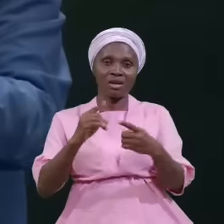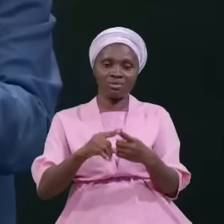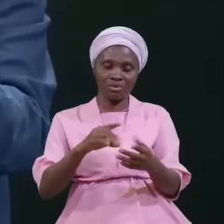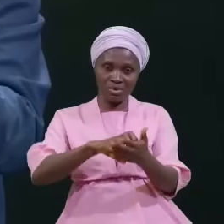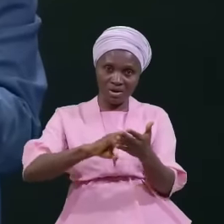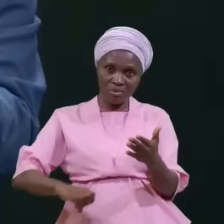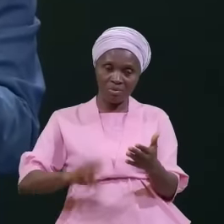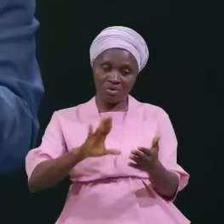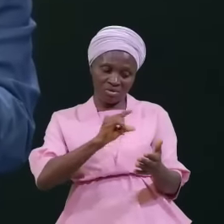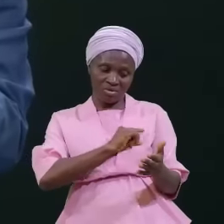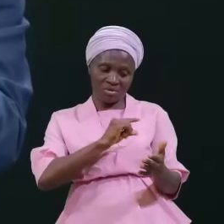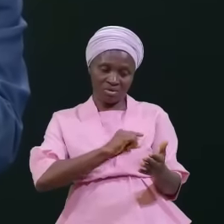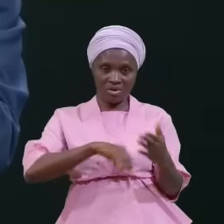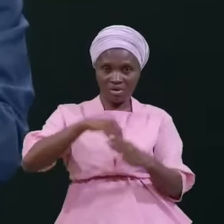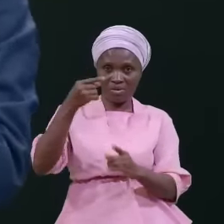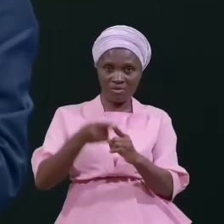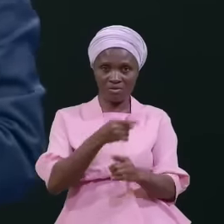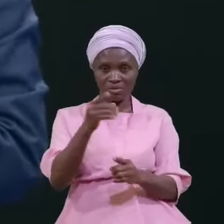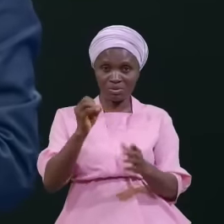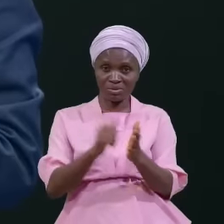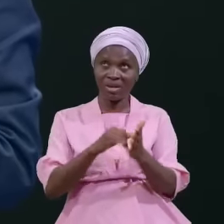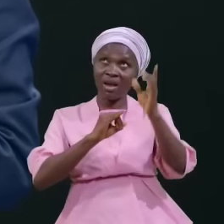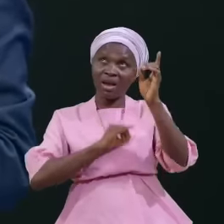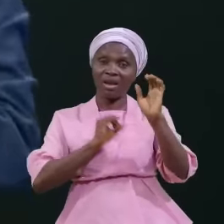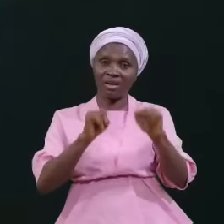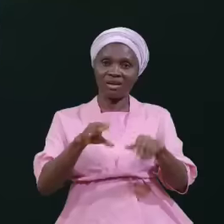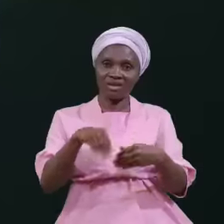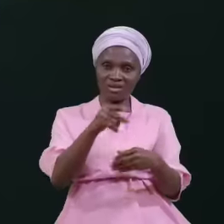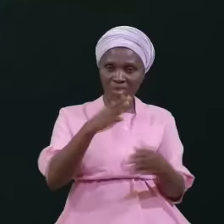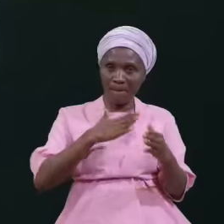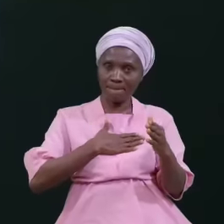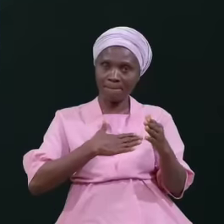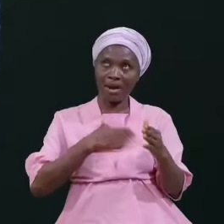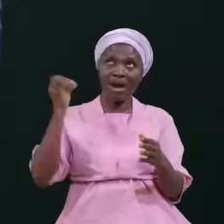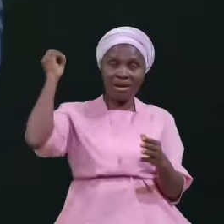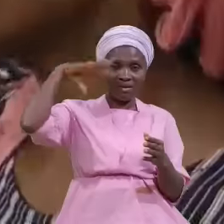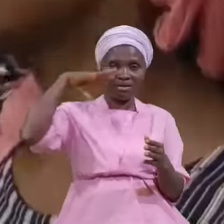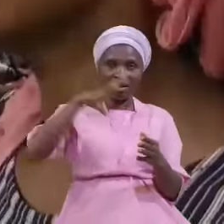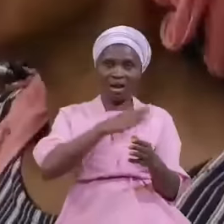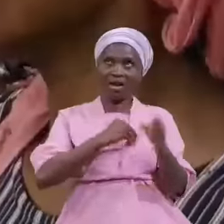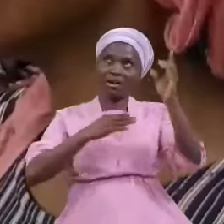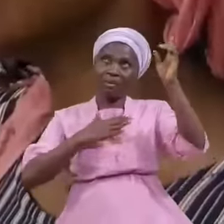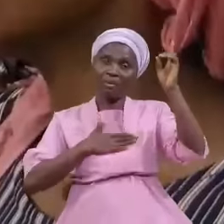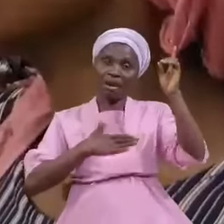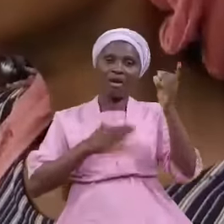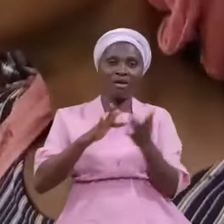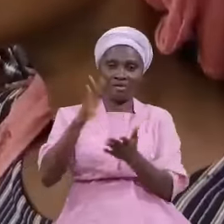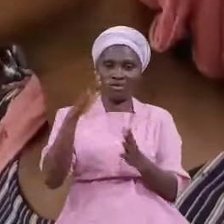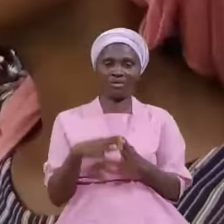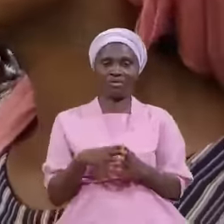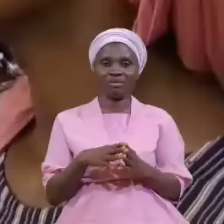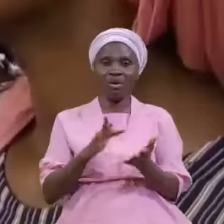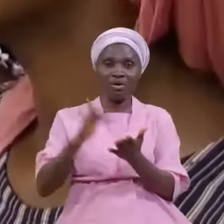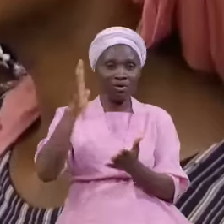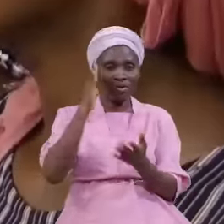can give you my grace and my glory. Glory will come in your life. Grace